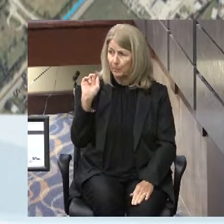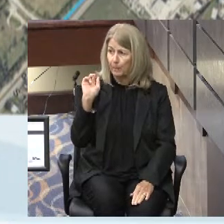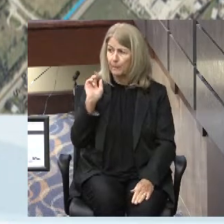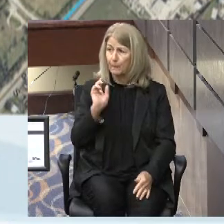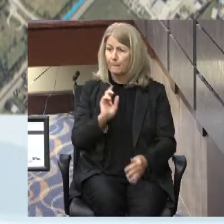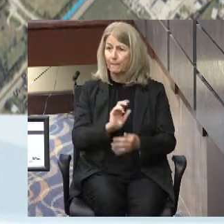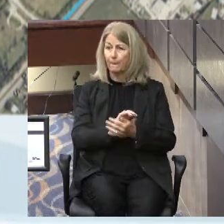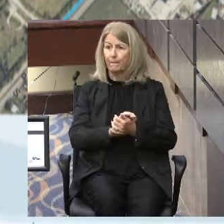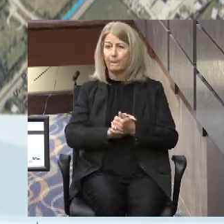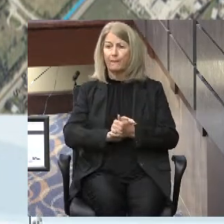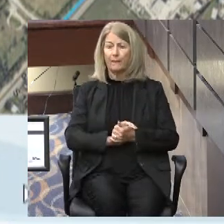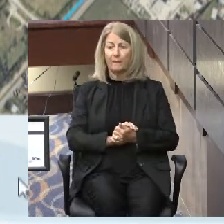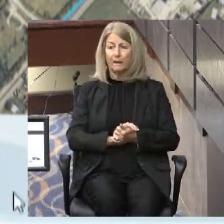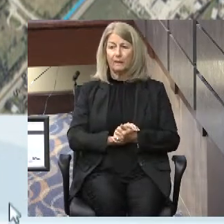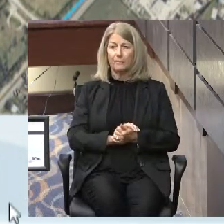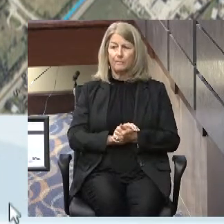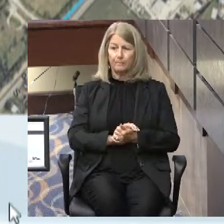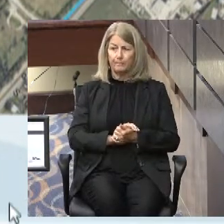Okay.